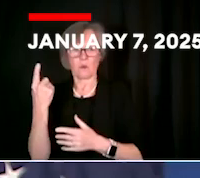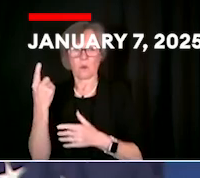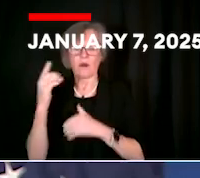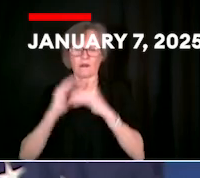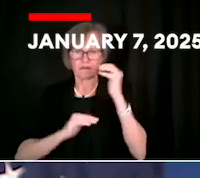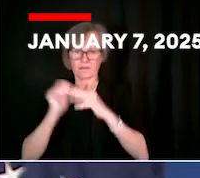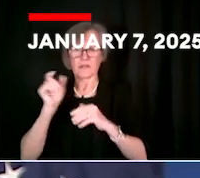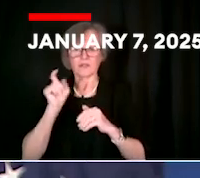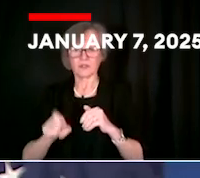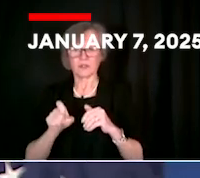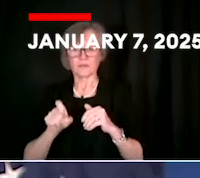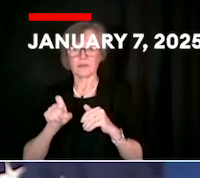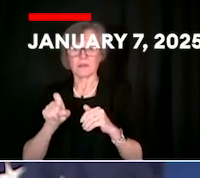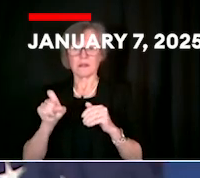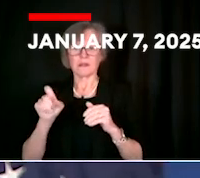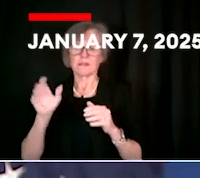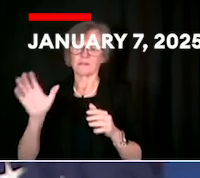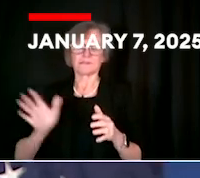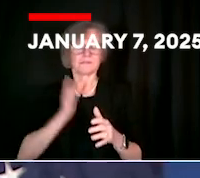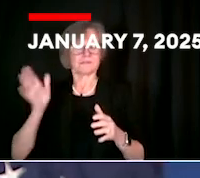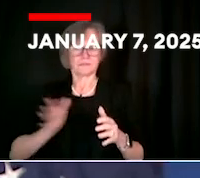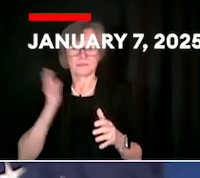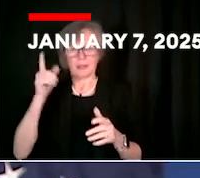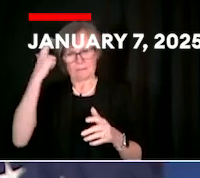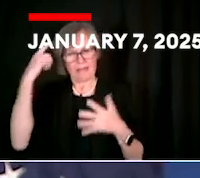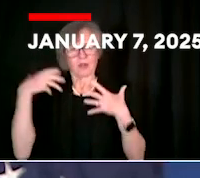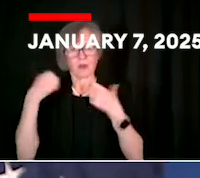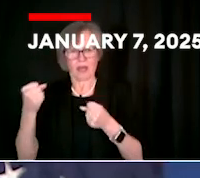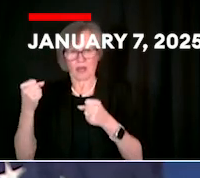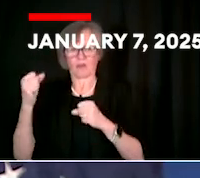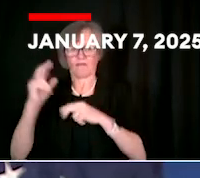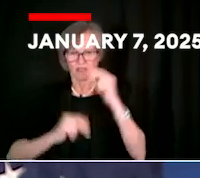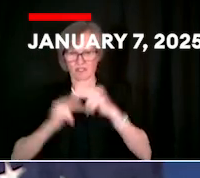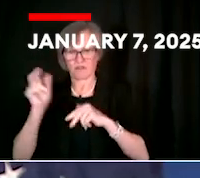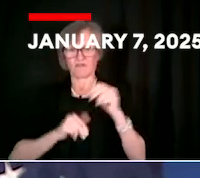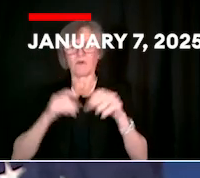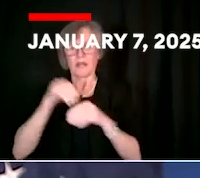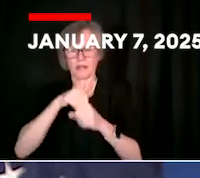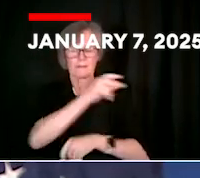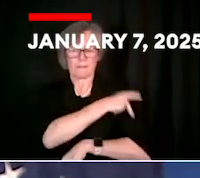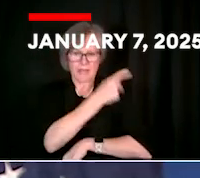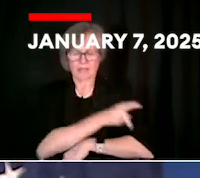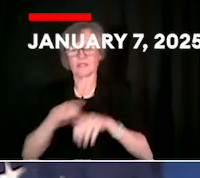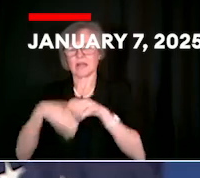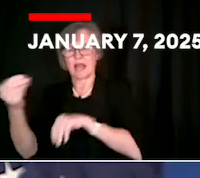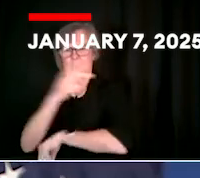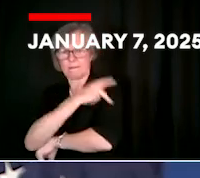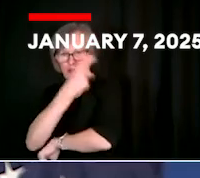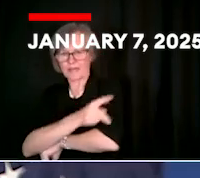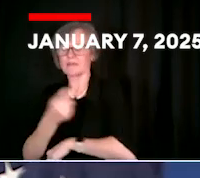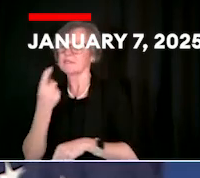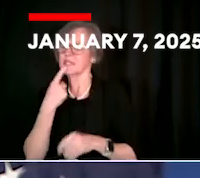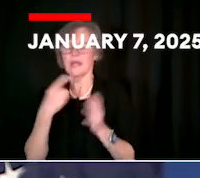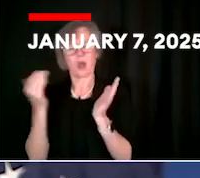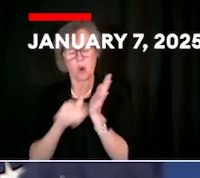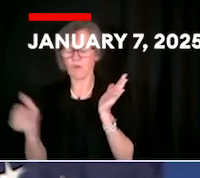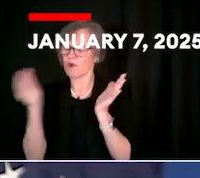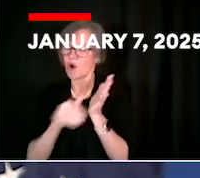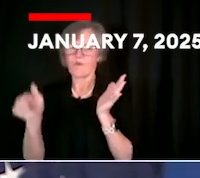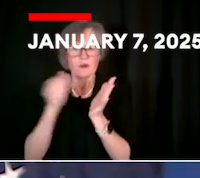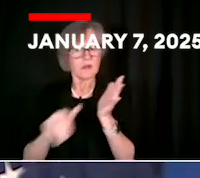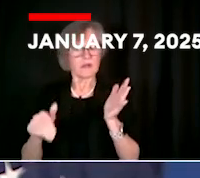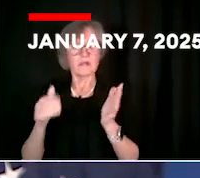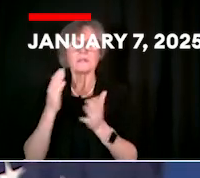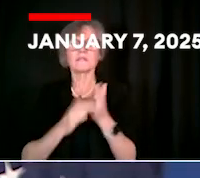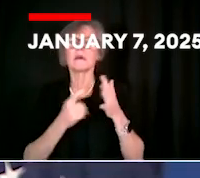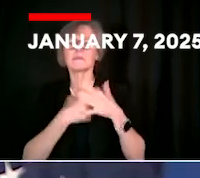should be a state-of-the-art mental health facility for inpatient and outpatient. I've been saying this over and over again. Some have started to